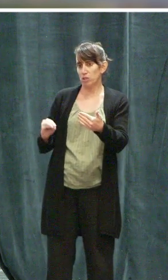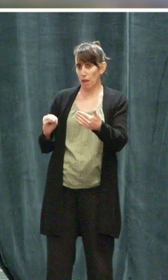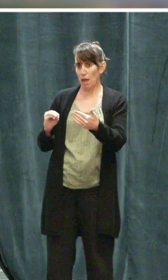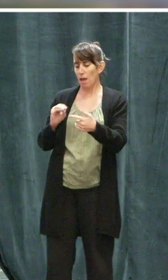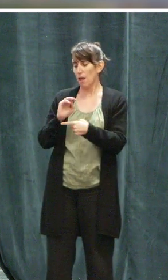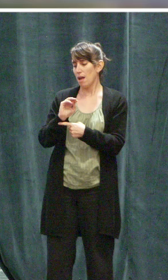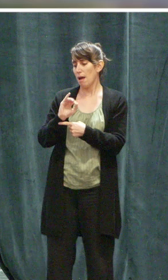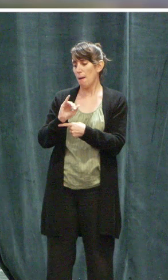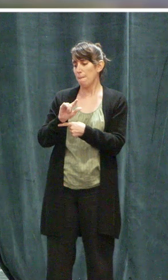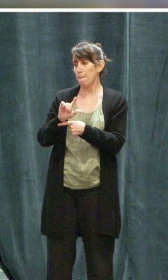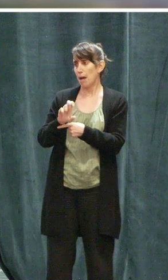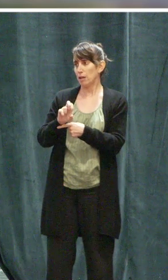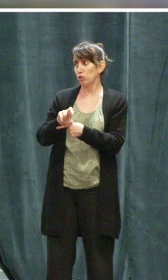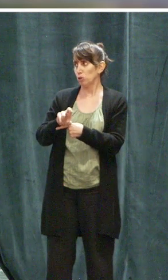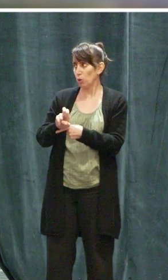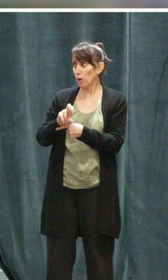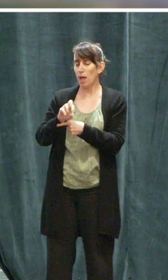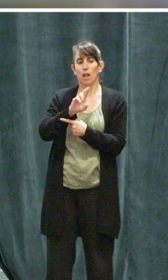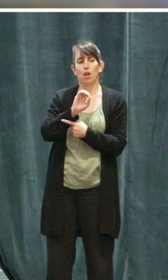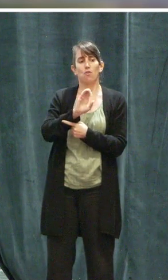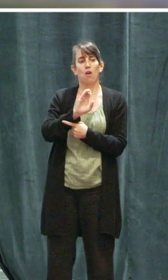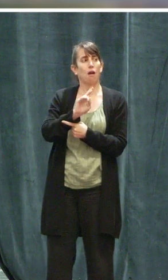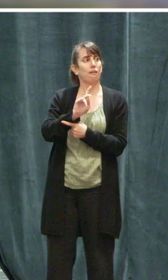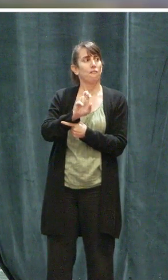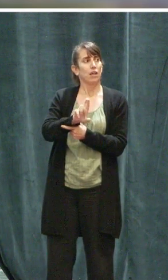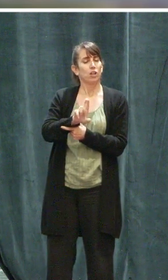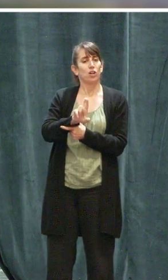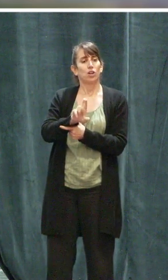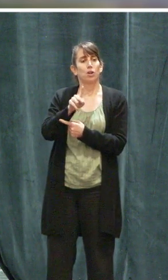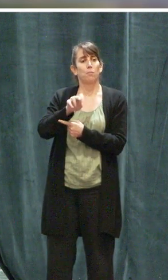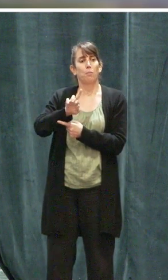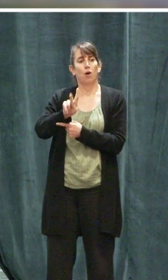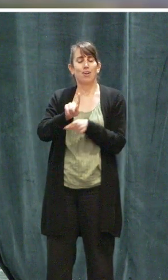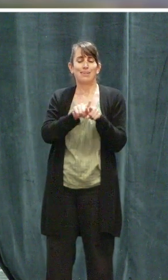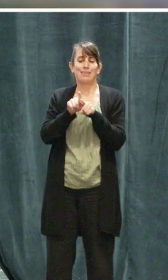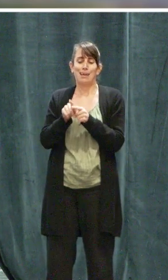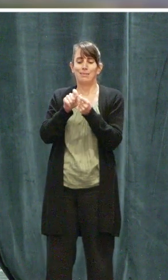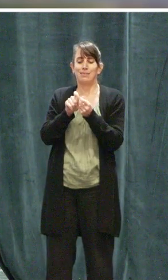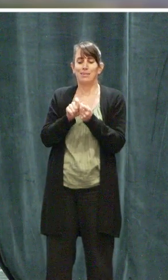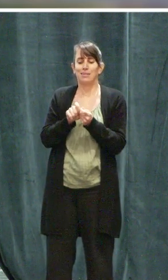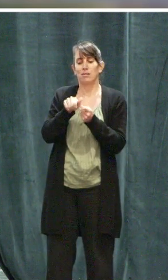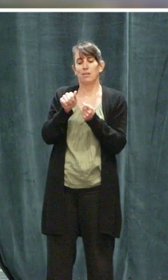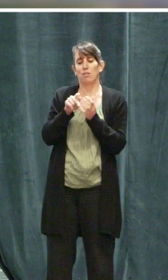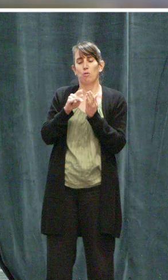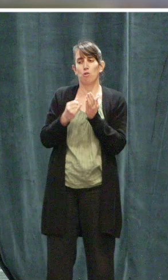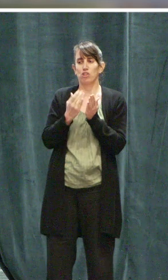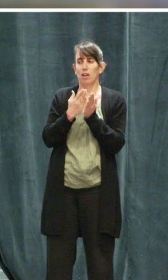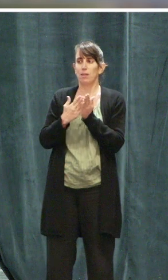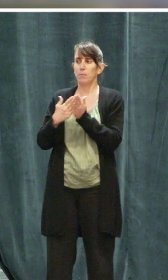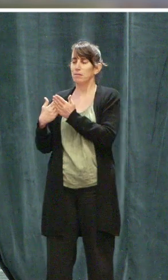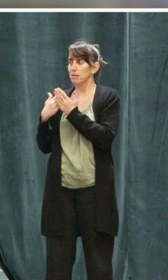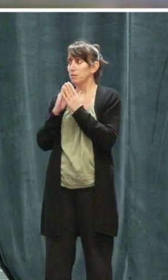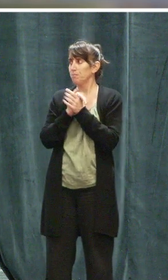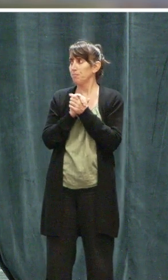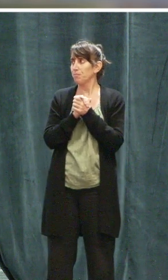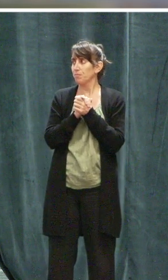authority, and Rockefeller Park is as detailed as the rest of the project elements. So, and the visuals I